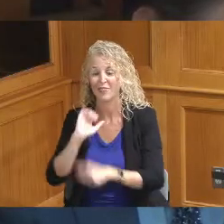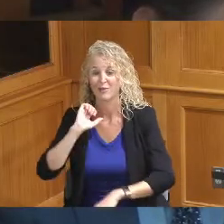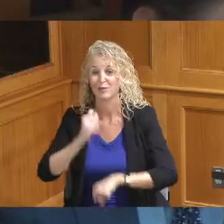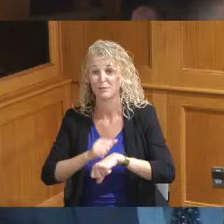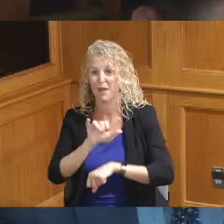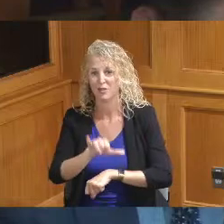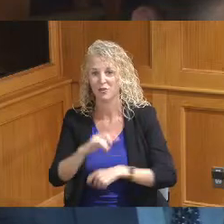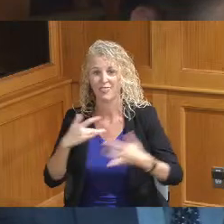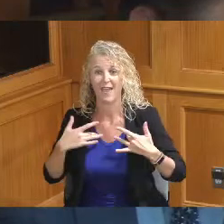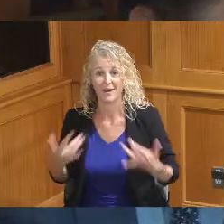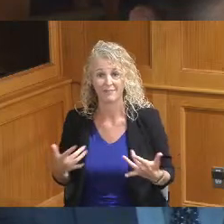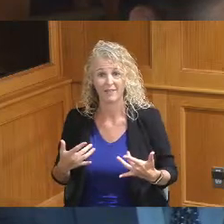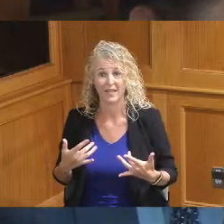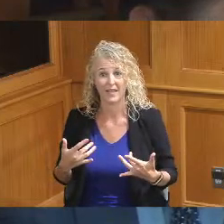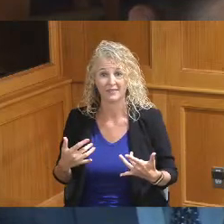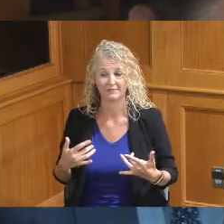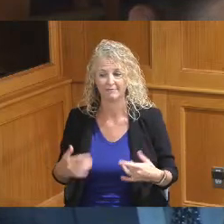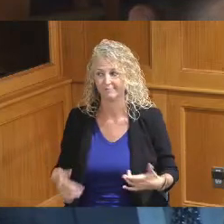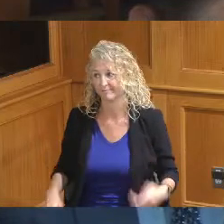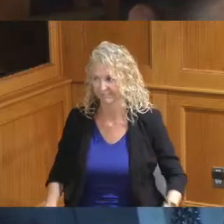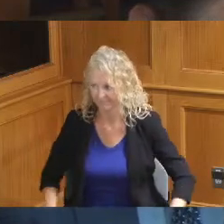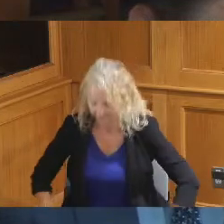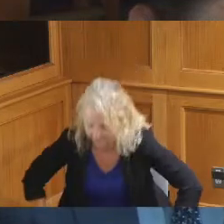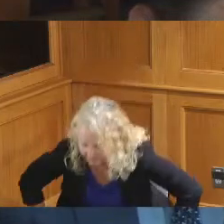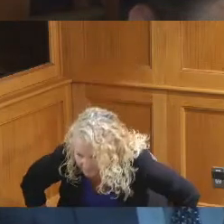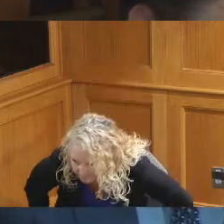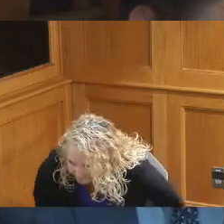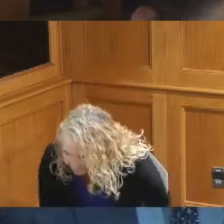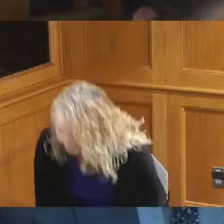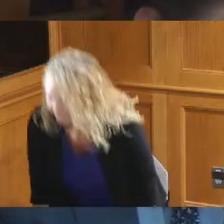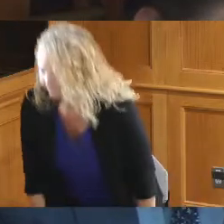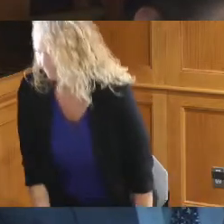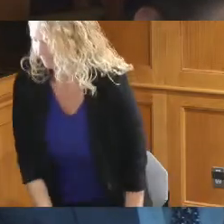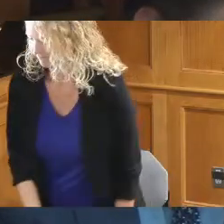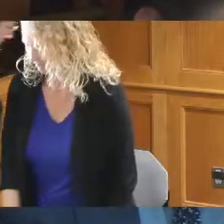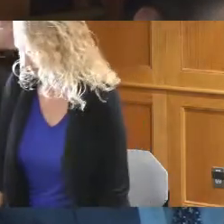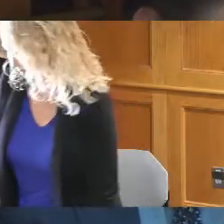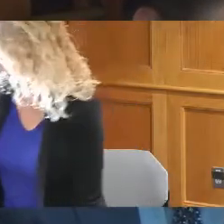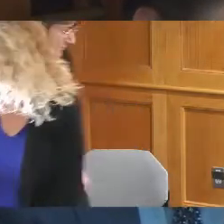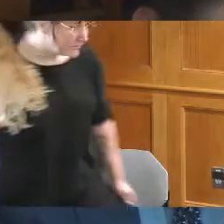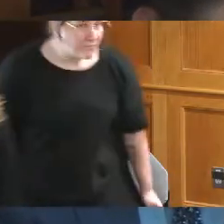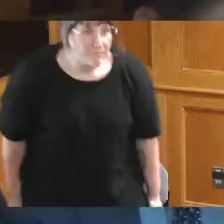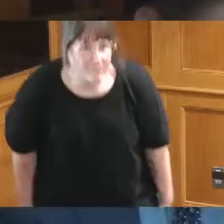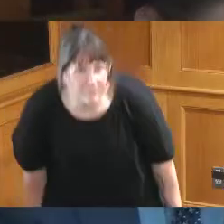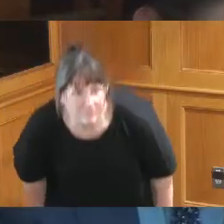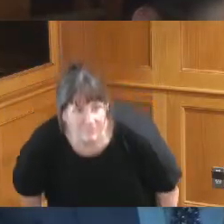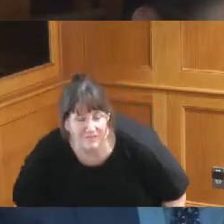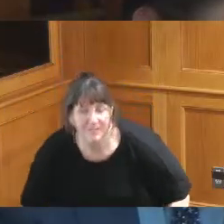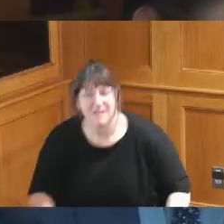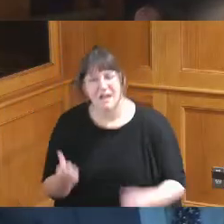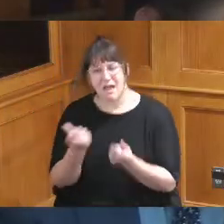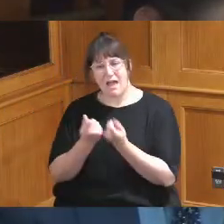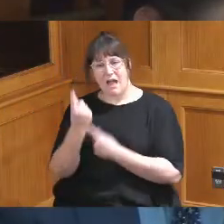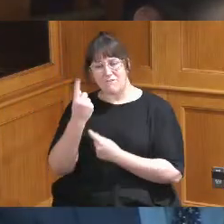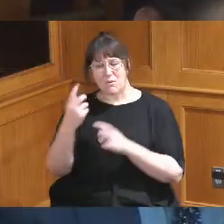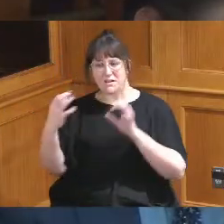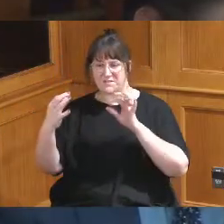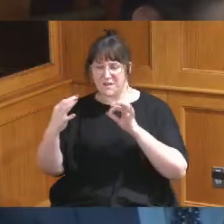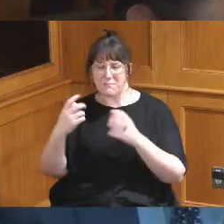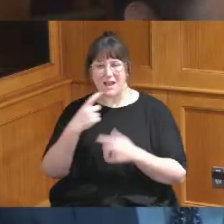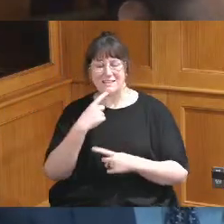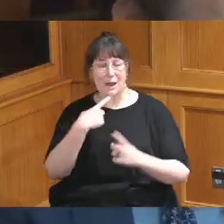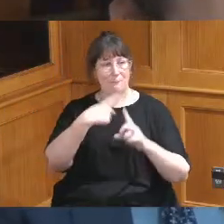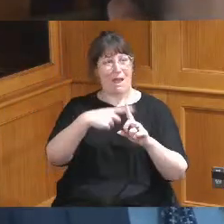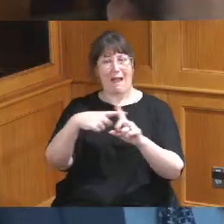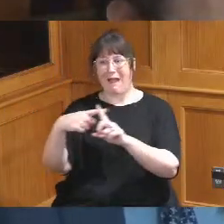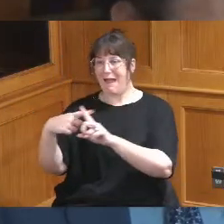I've got nothing but positive feedback of people saying how on the move we are here in Hamilton County, and my understanding, we